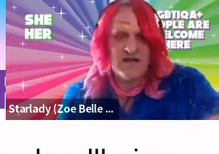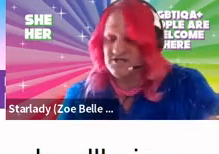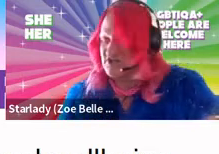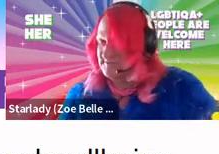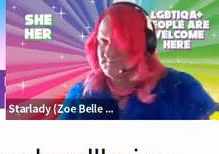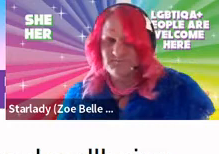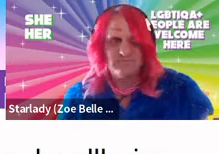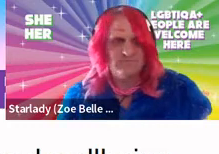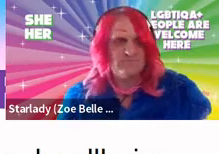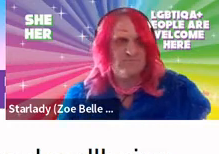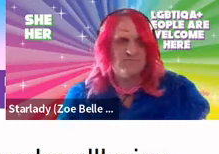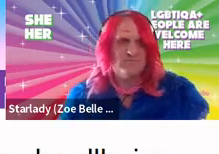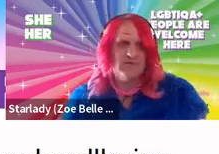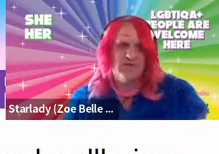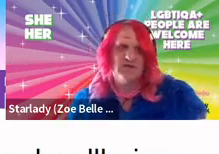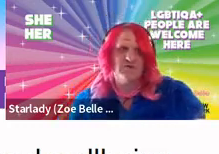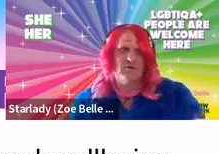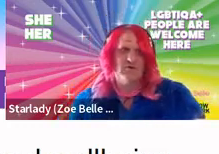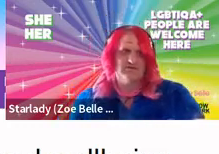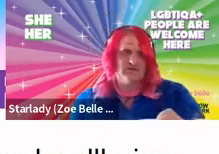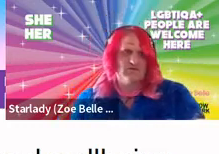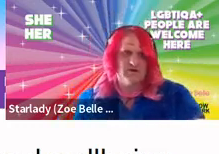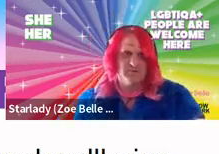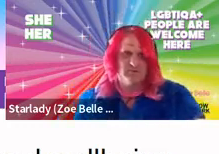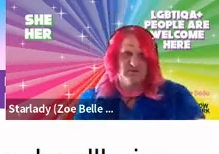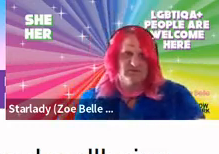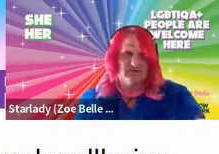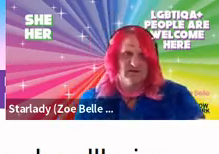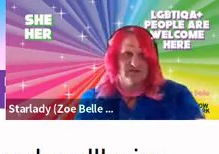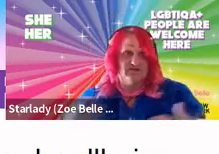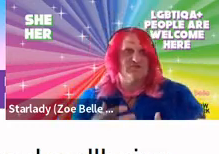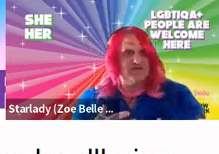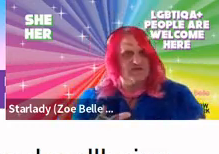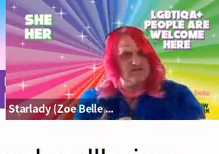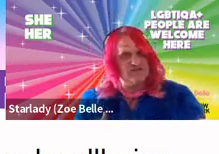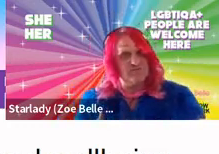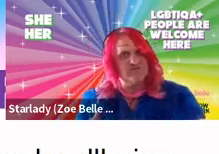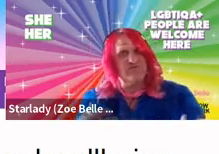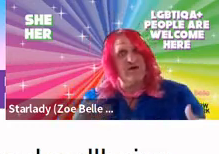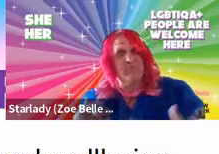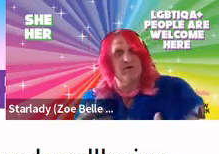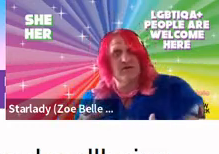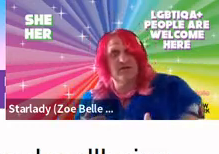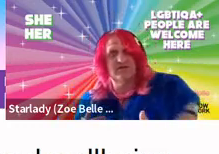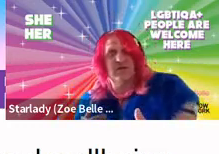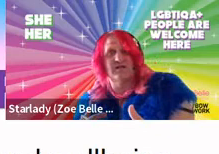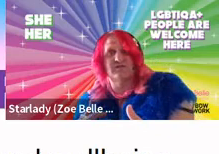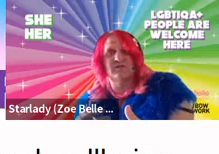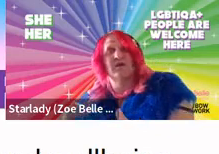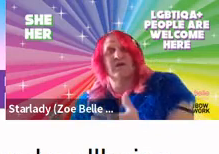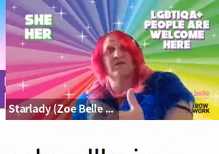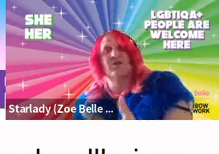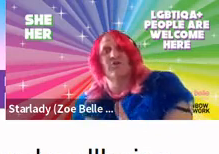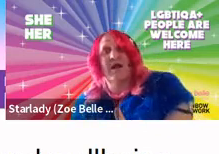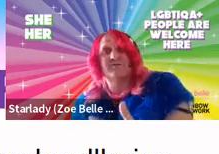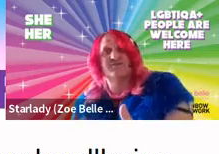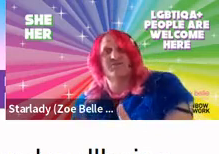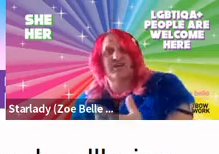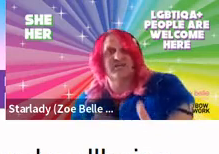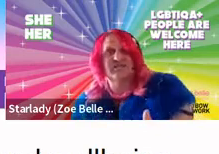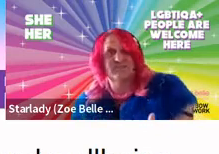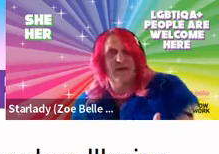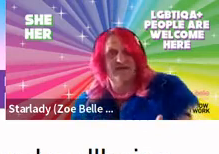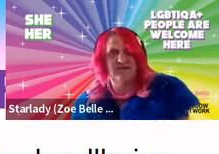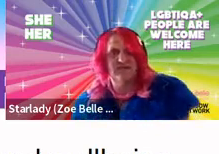and discrimination. It can cause incredible distress in terms of our bodies and in and